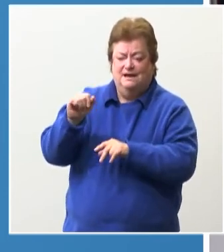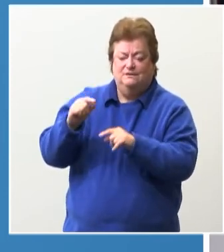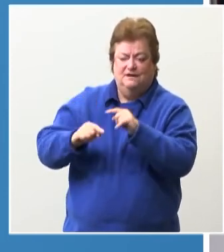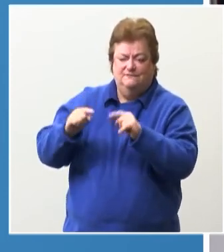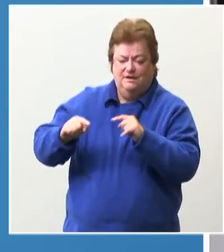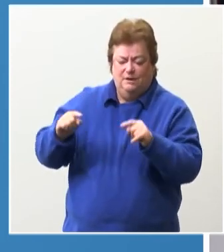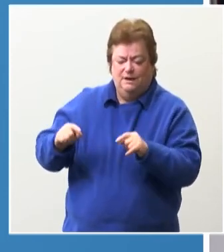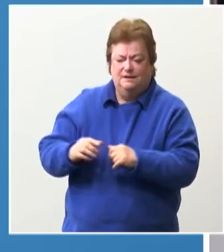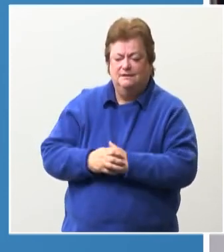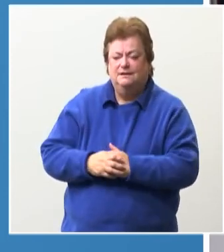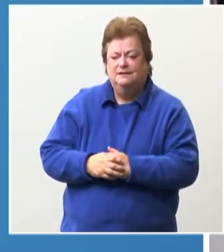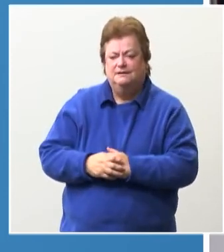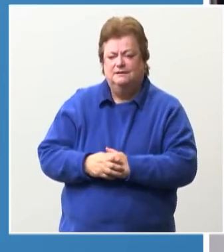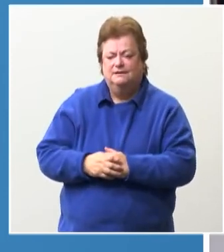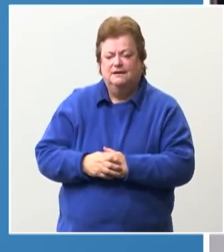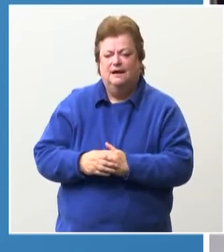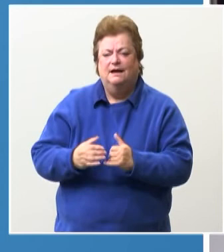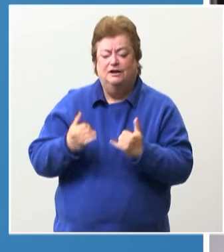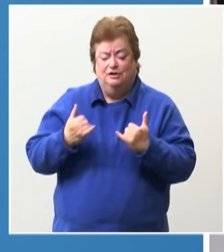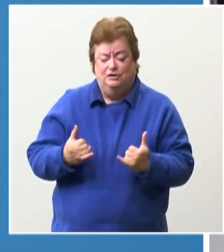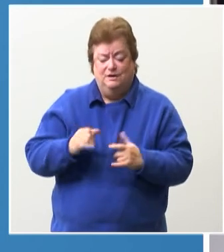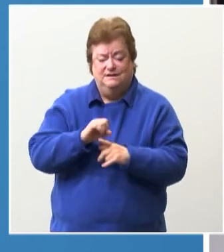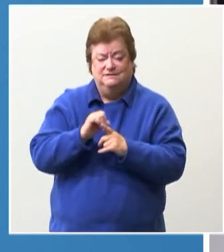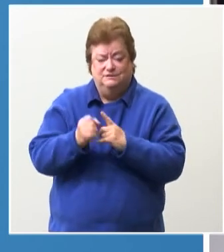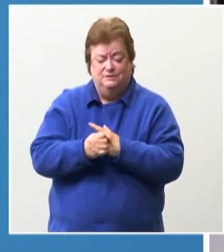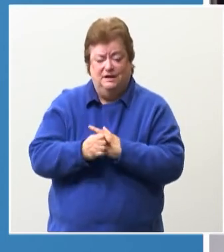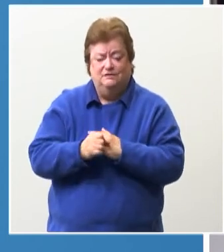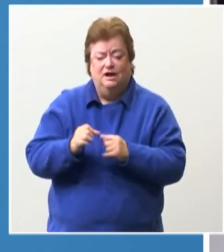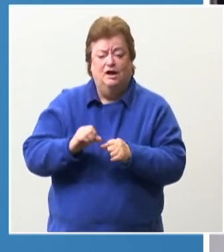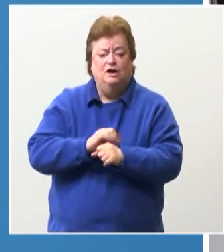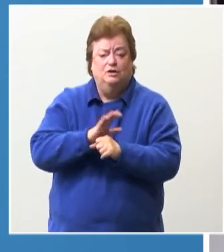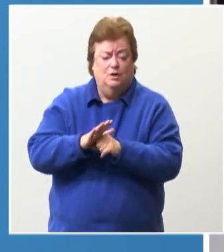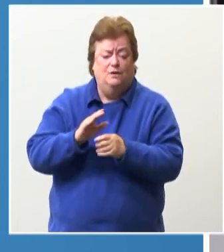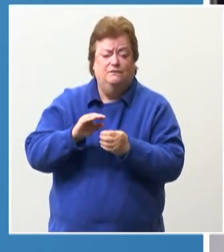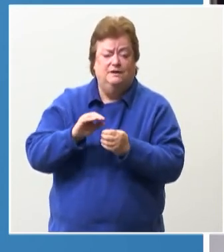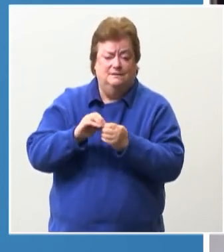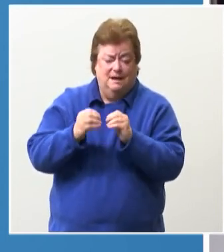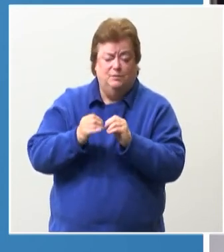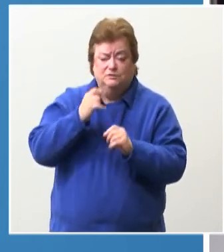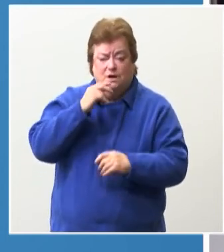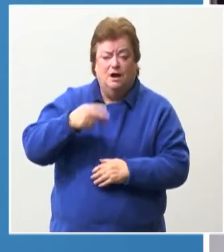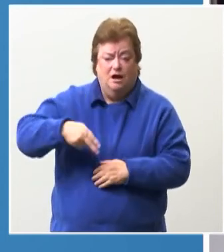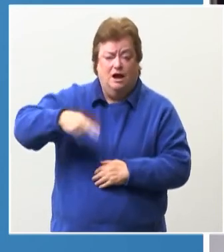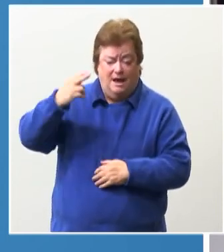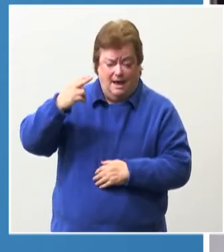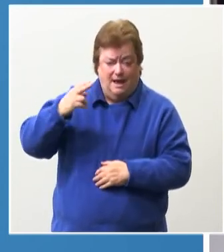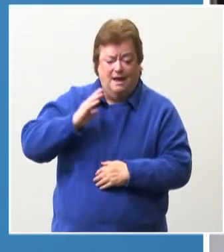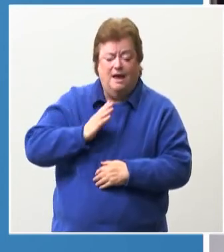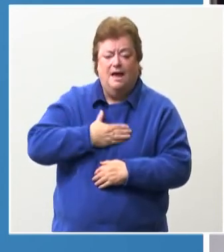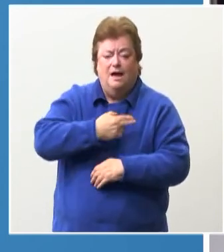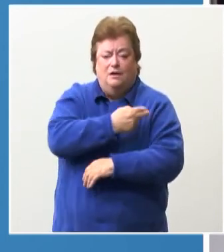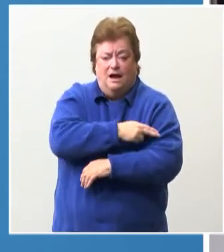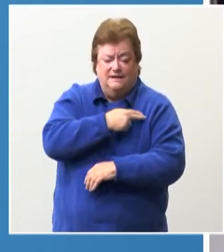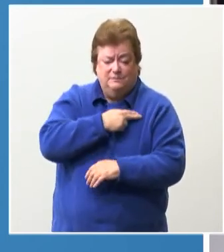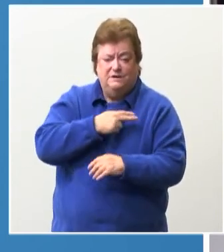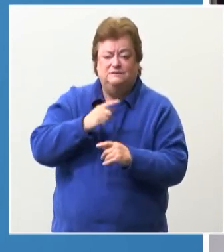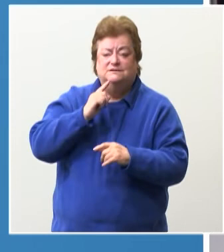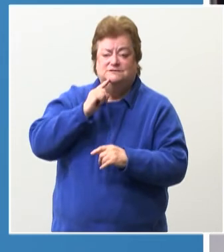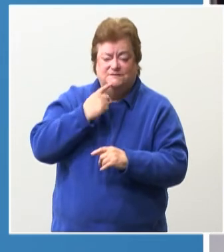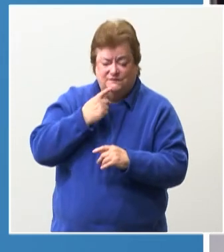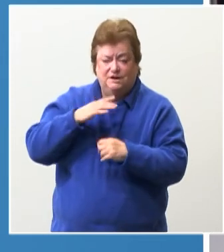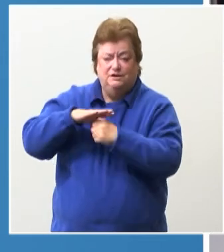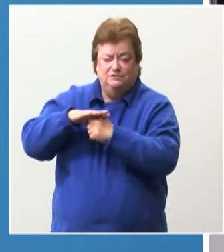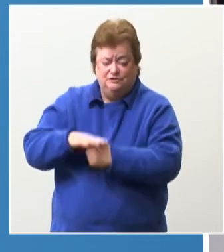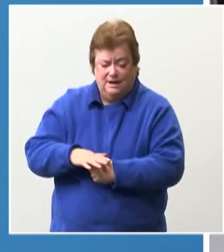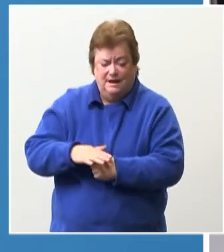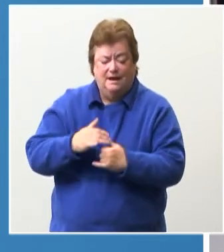situation again is that COVID-19 cases are high. Our hospitals are severely strained. The holidays